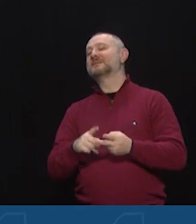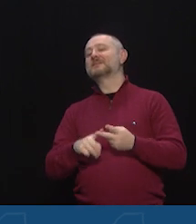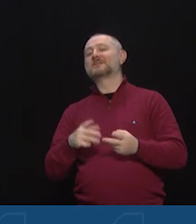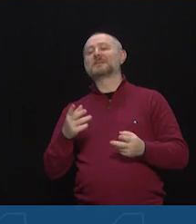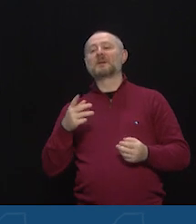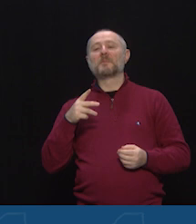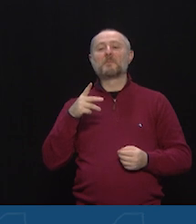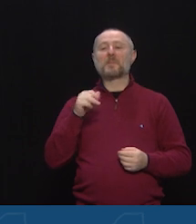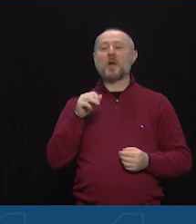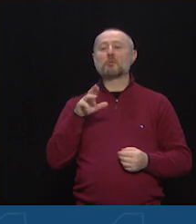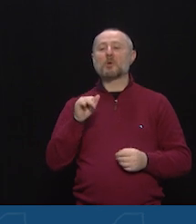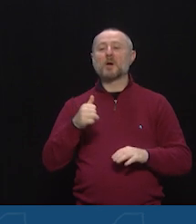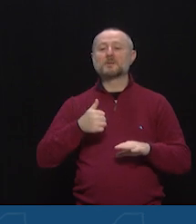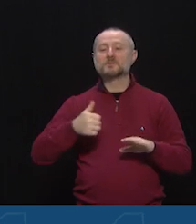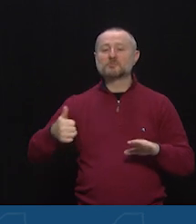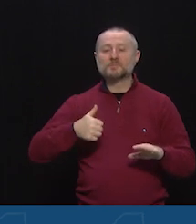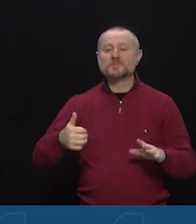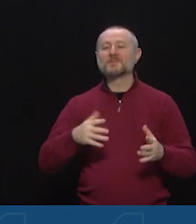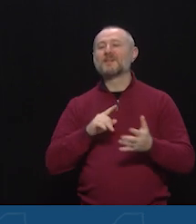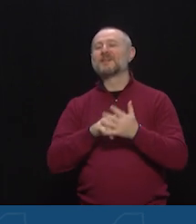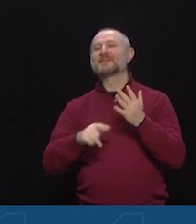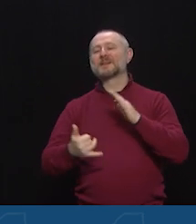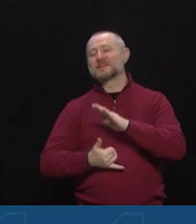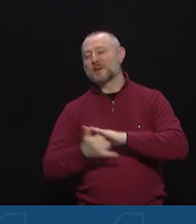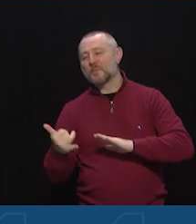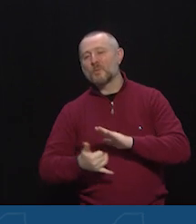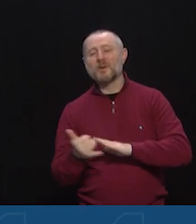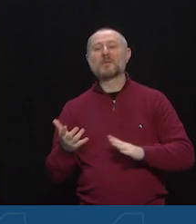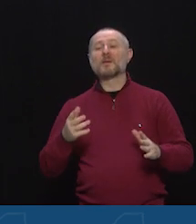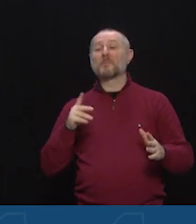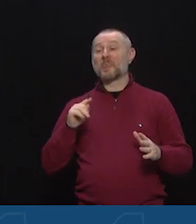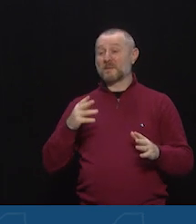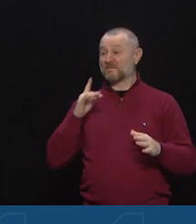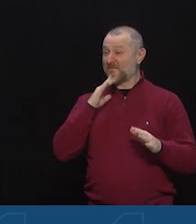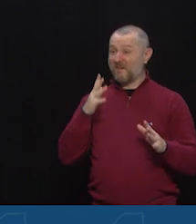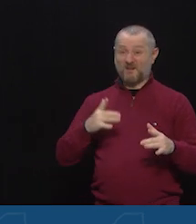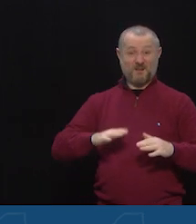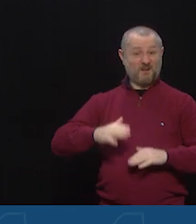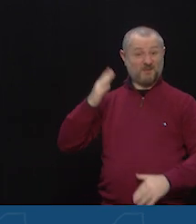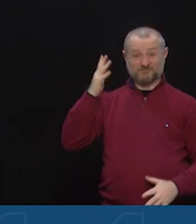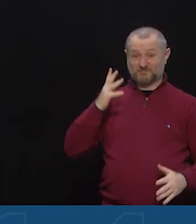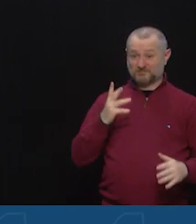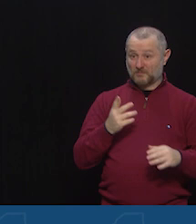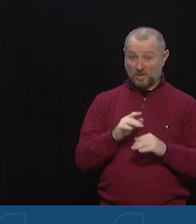as well, particularly as the roads become impassable in the